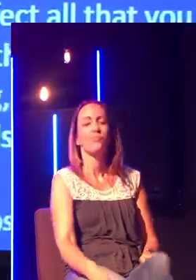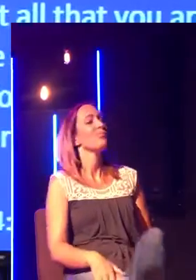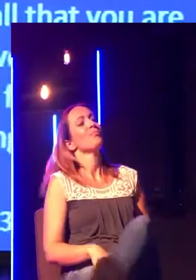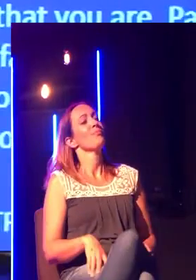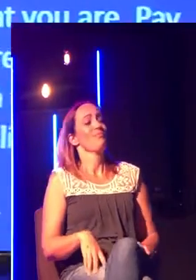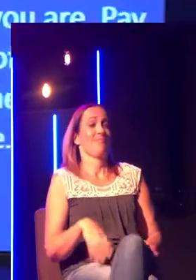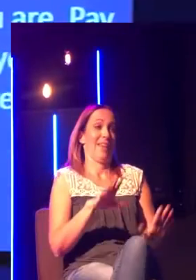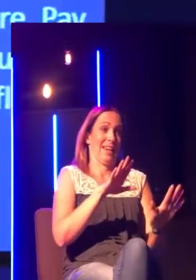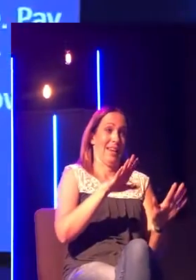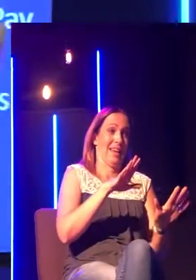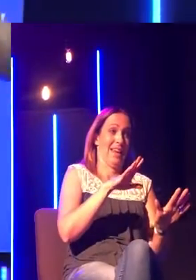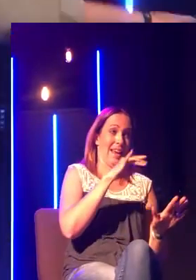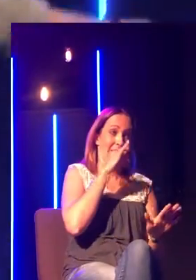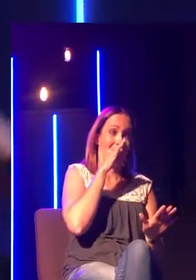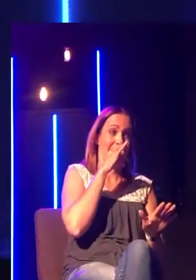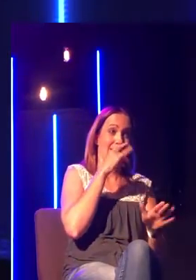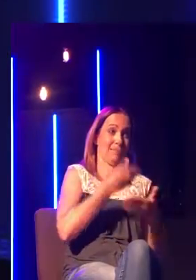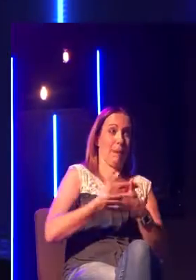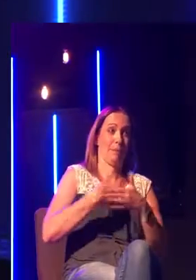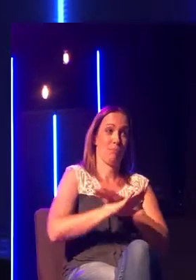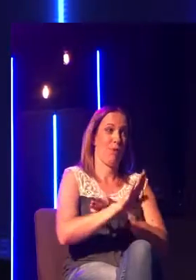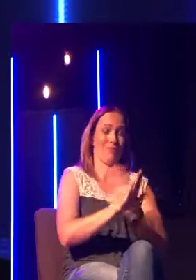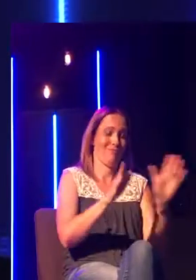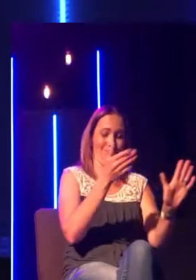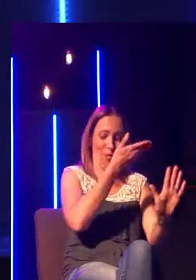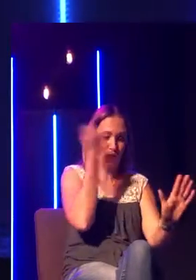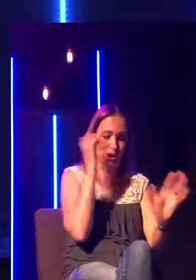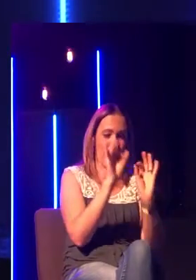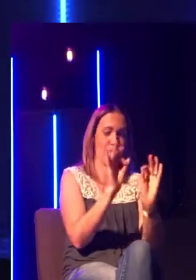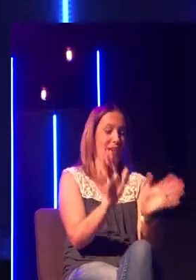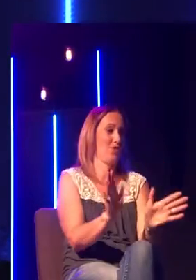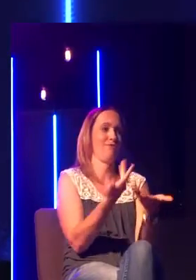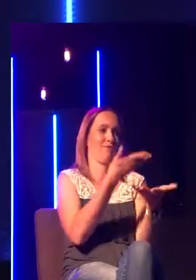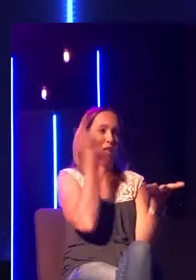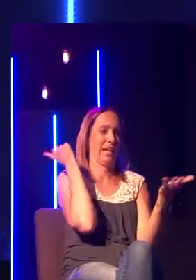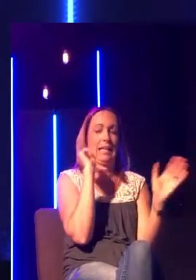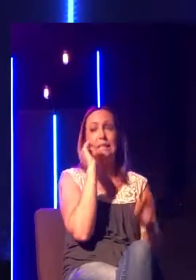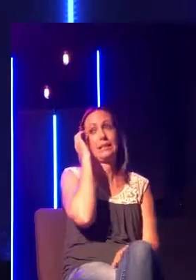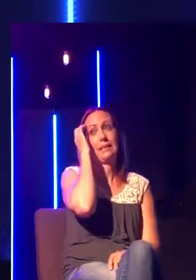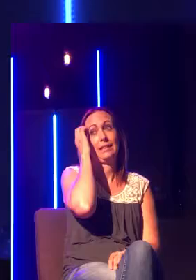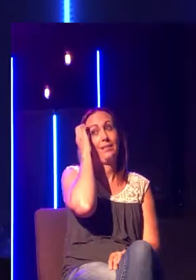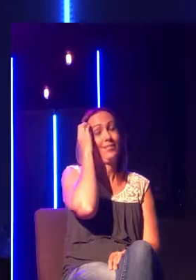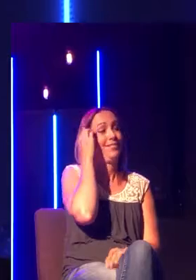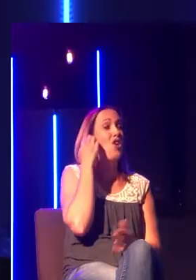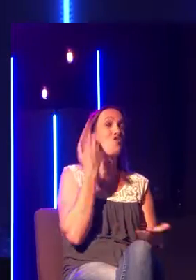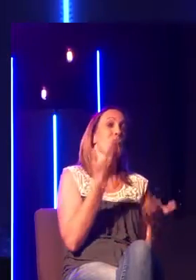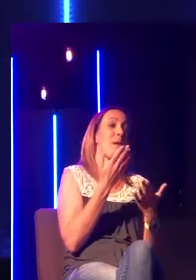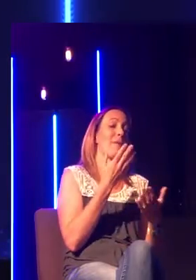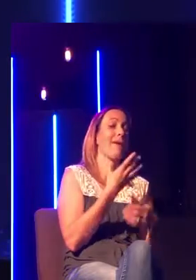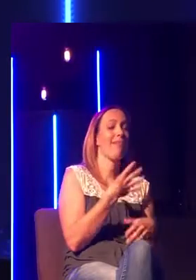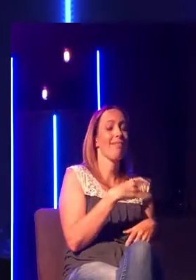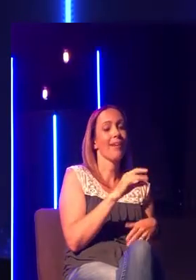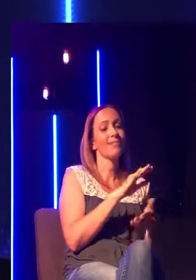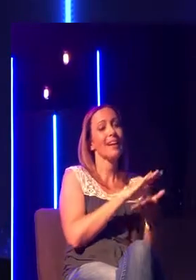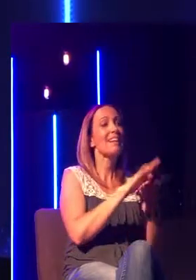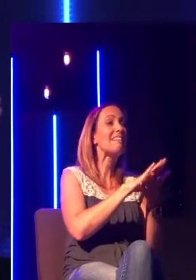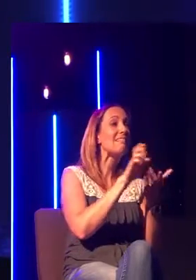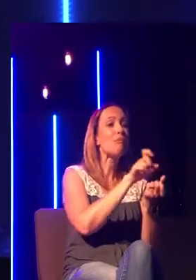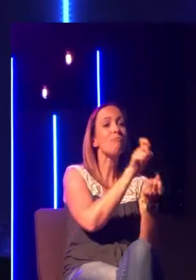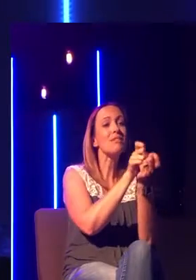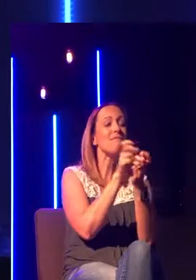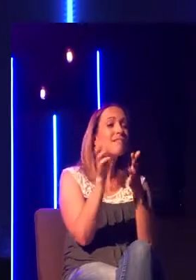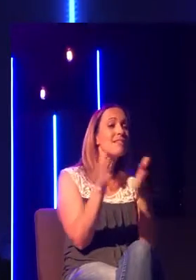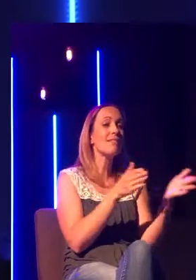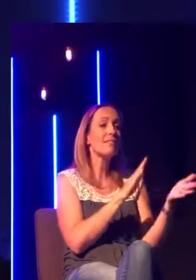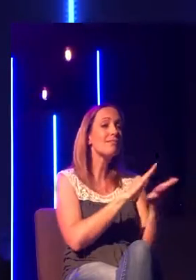Then you have kids. Forget that. You might like things certain way, certain clean, certain, organized a certain